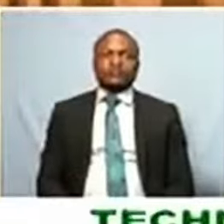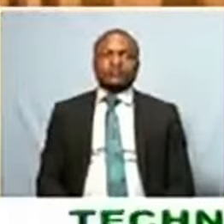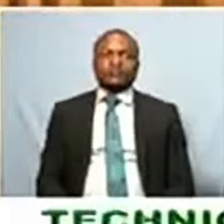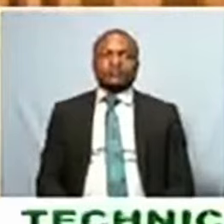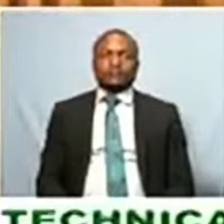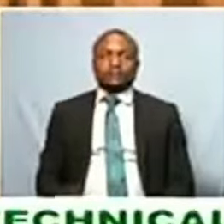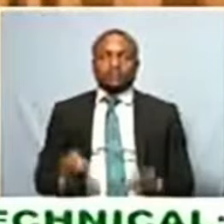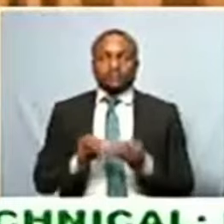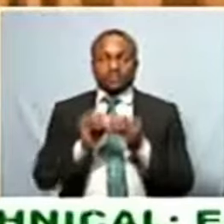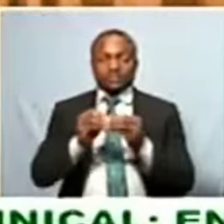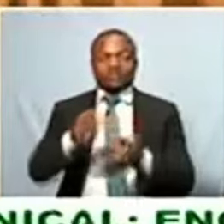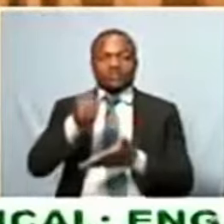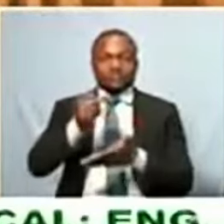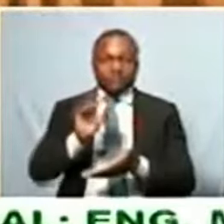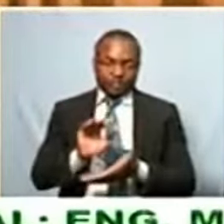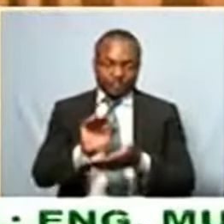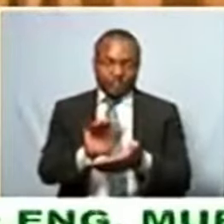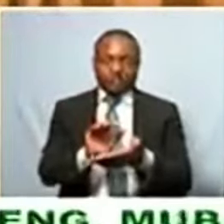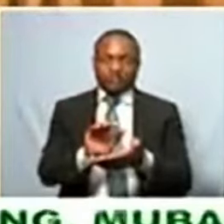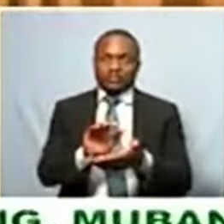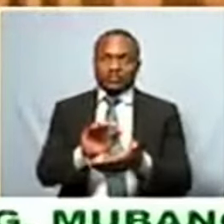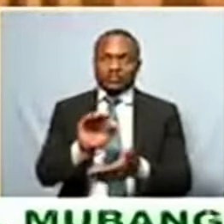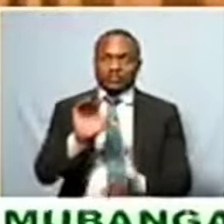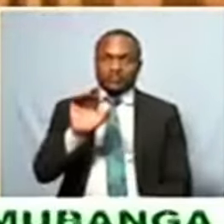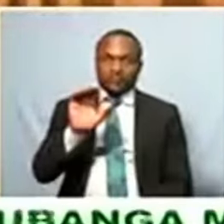with a total budgetary allocation of